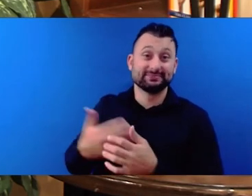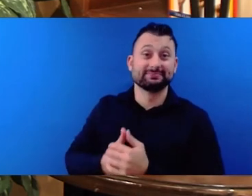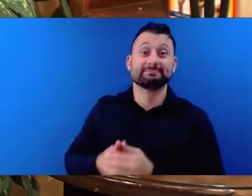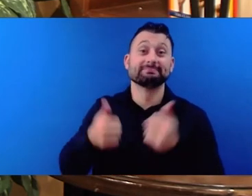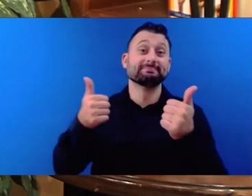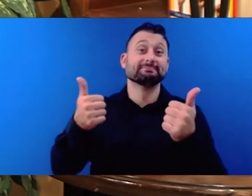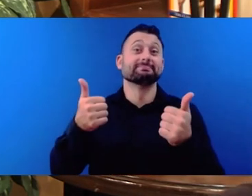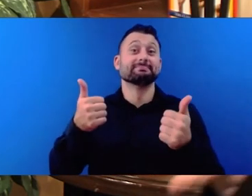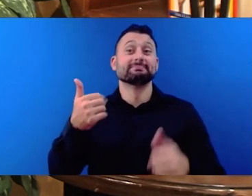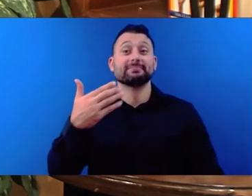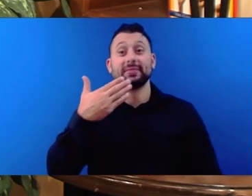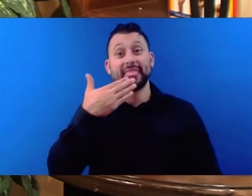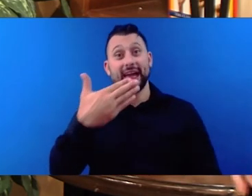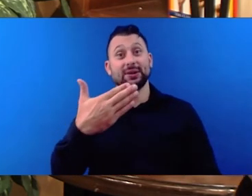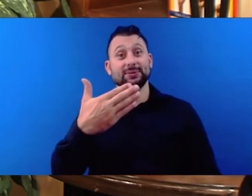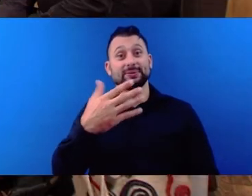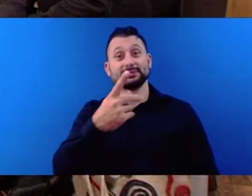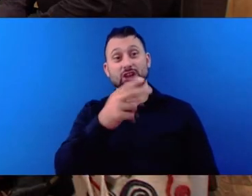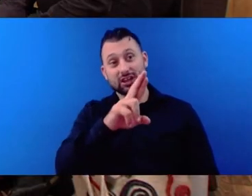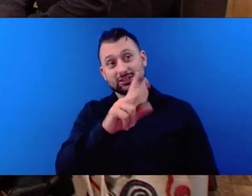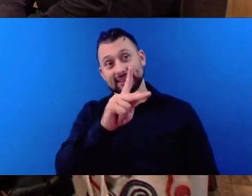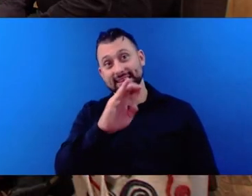Yes, thank you. Thank you for having me.